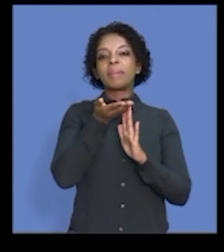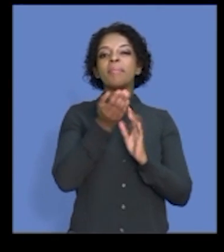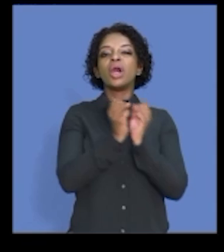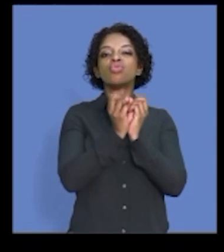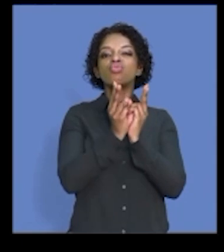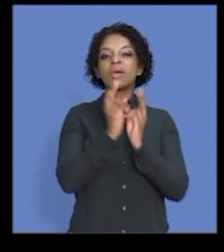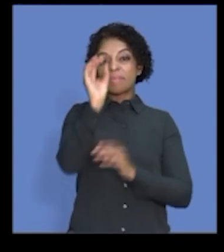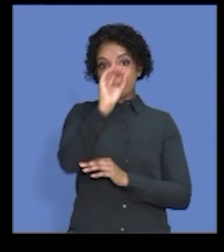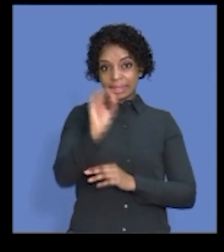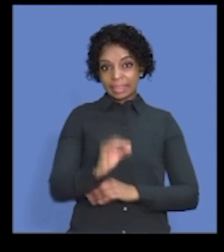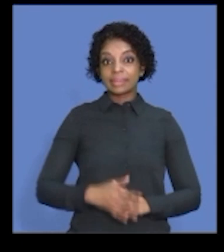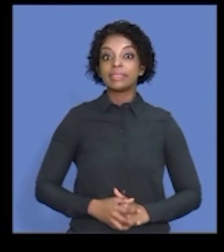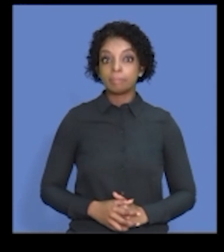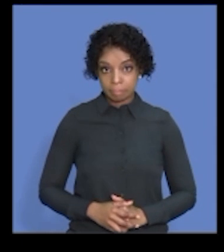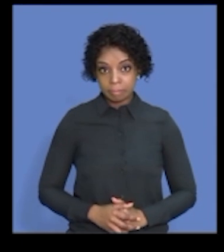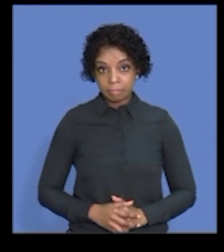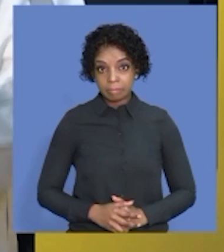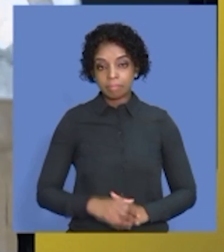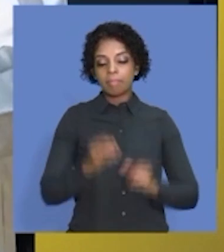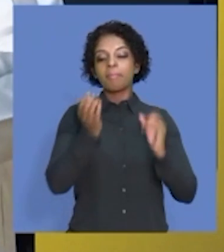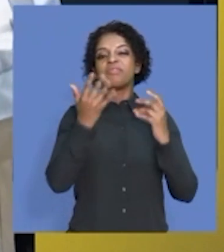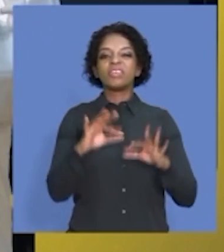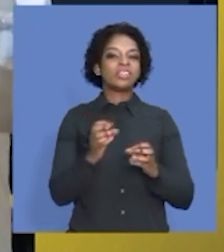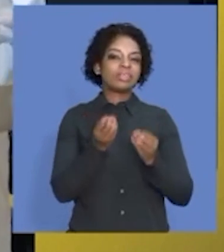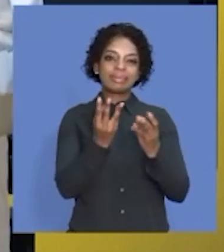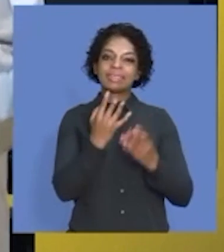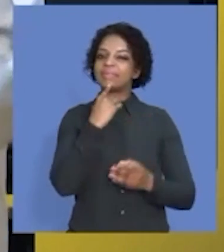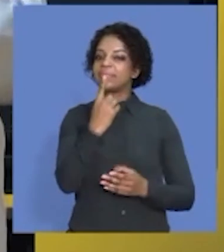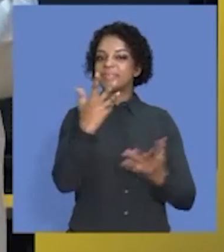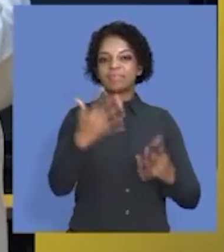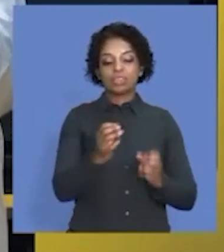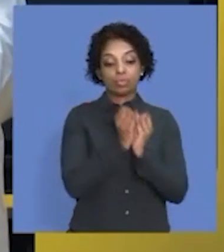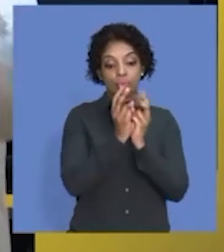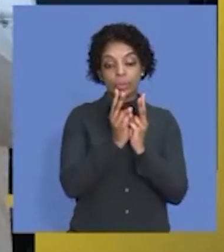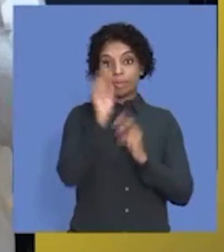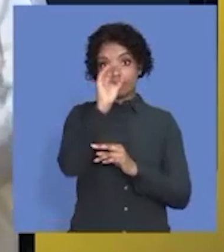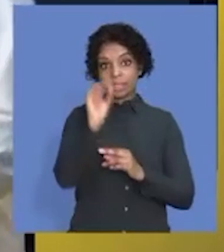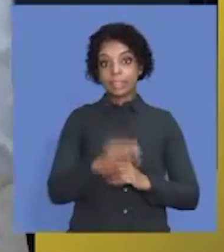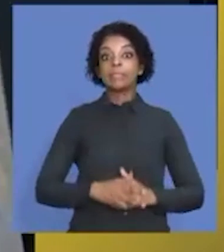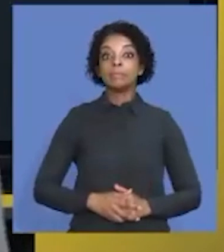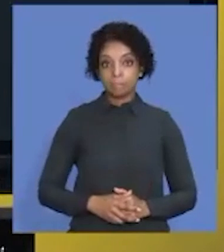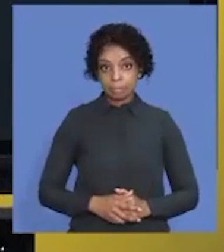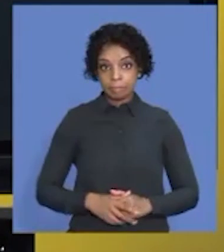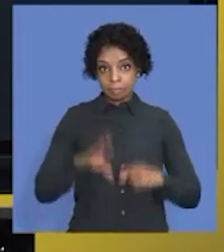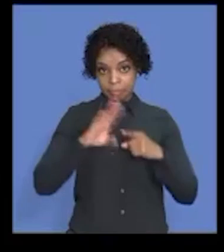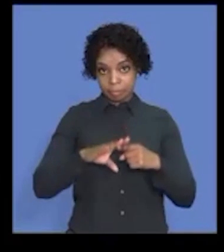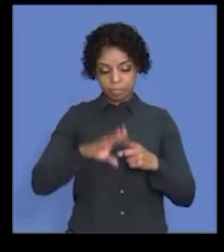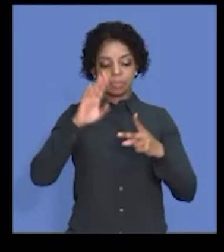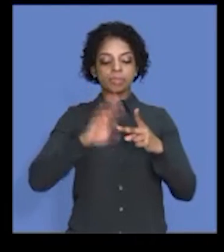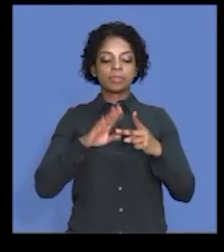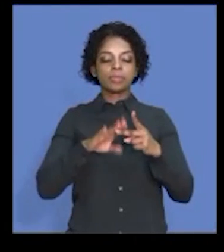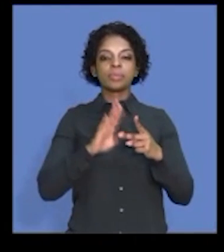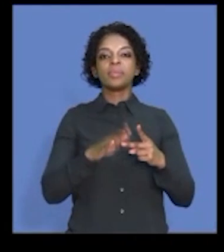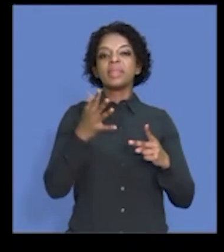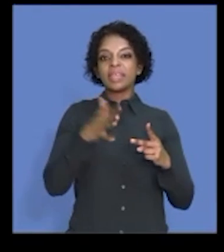so the percentage increase is given to you, okay? And step number two, you are told that it was increased